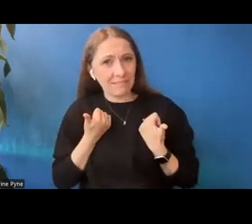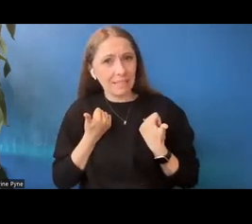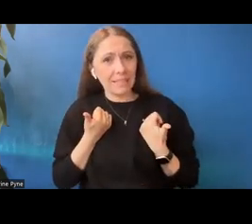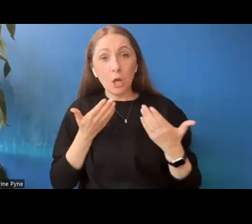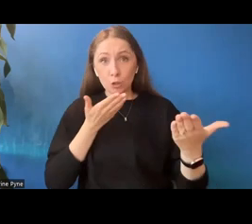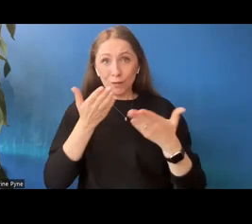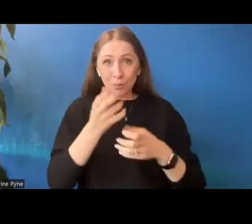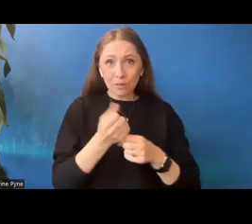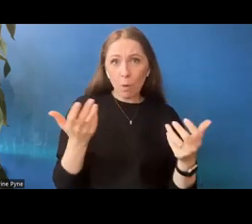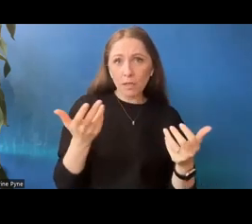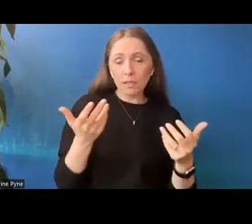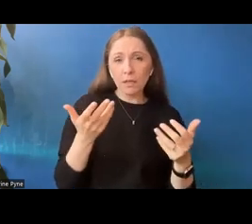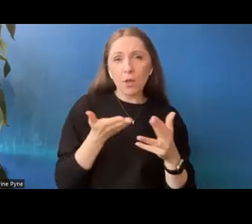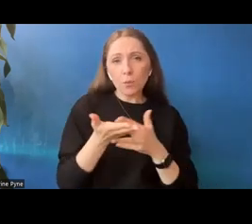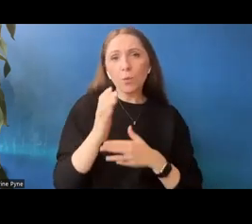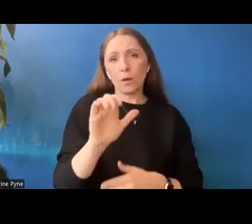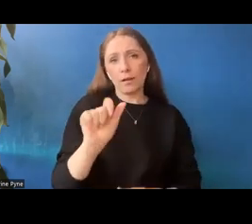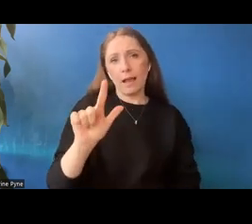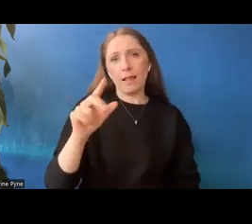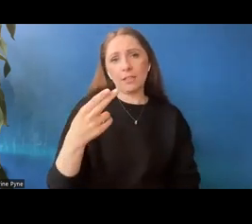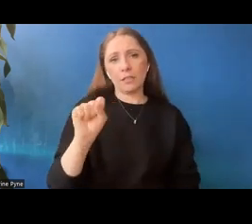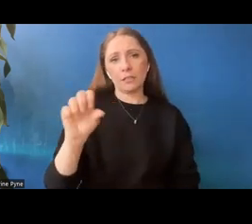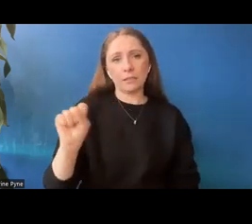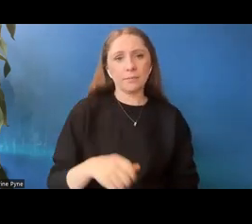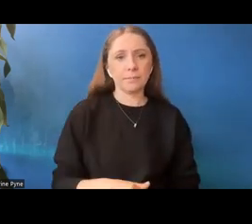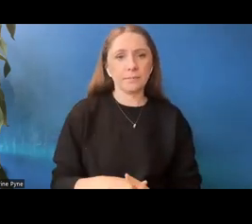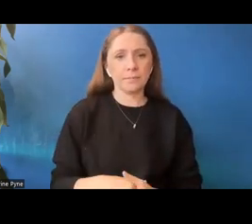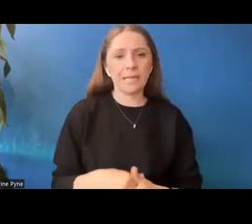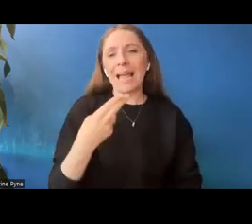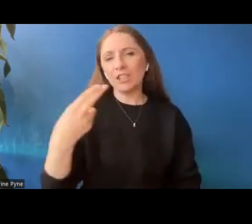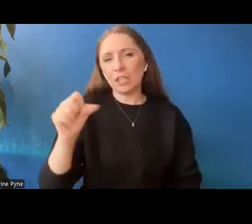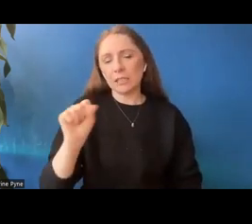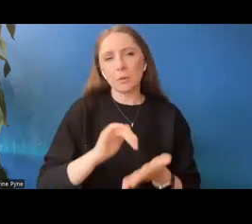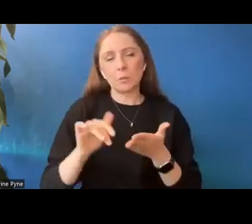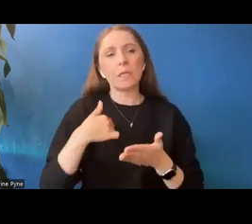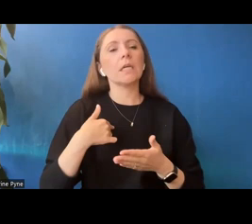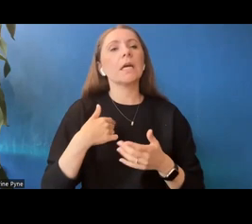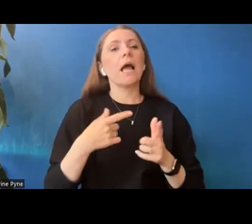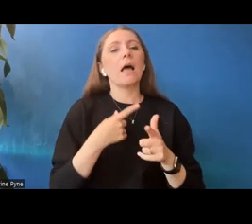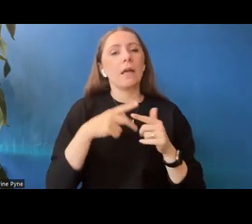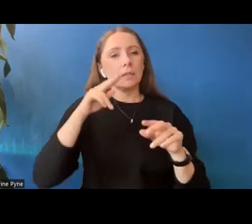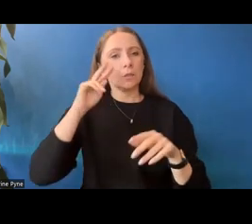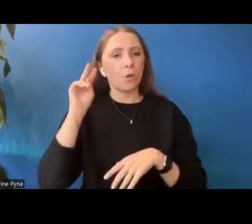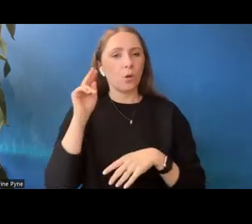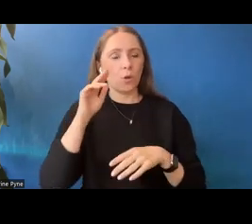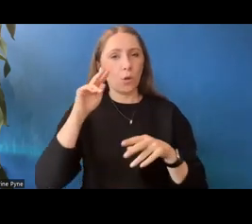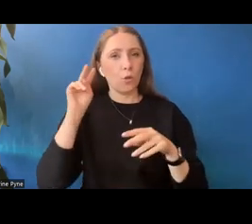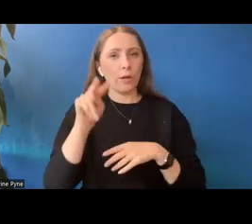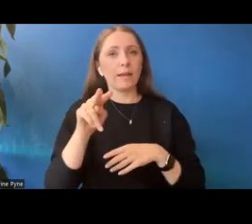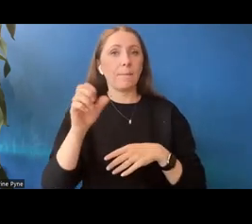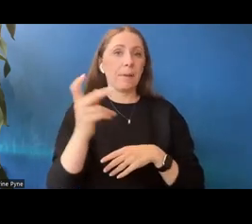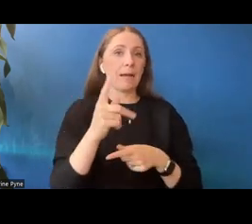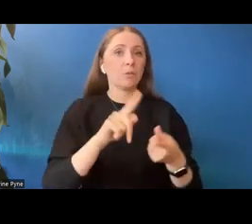they're receiving across CalHHS. And then it starts looking at the focus back to experiences